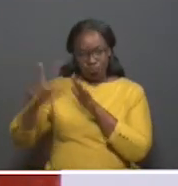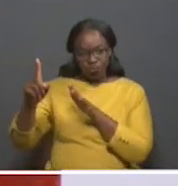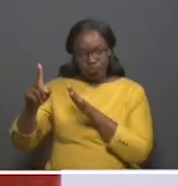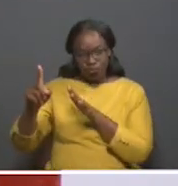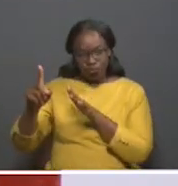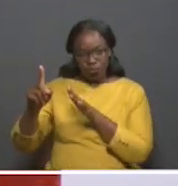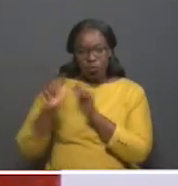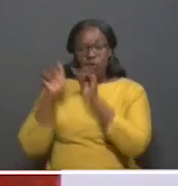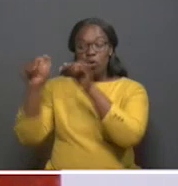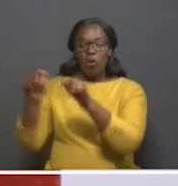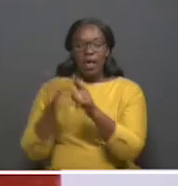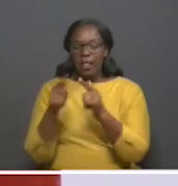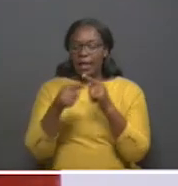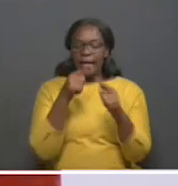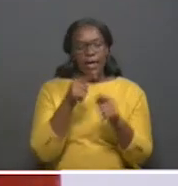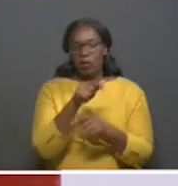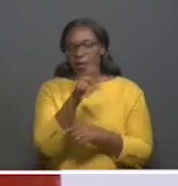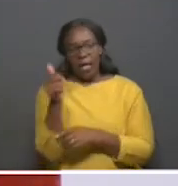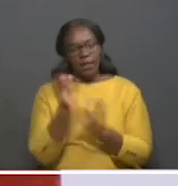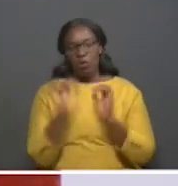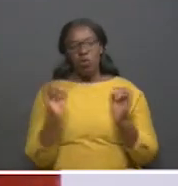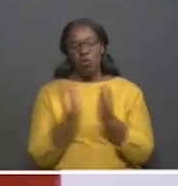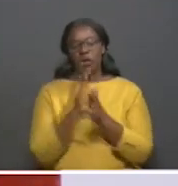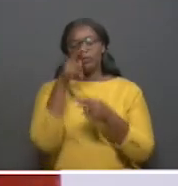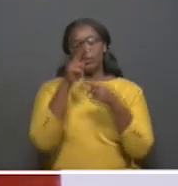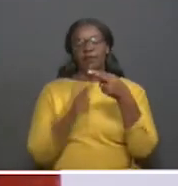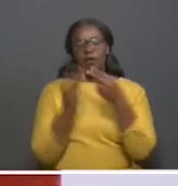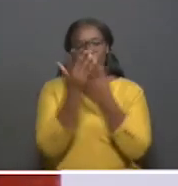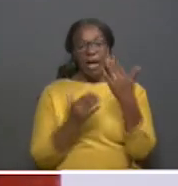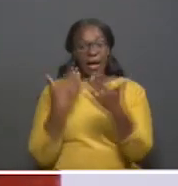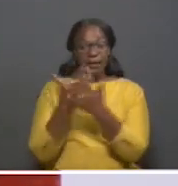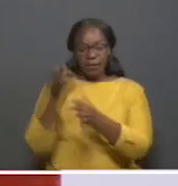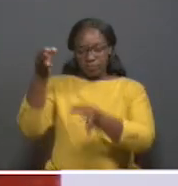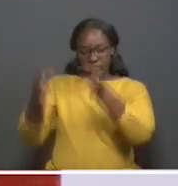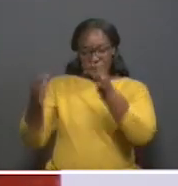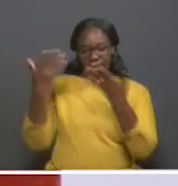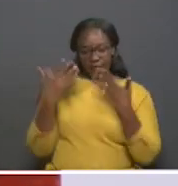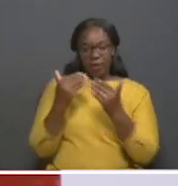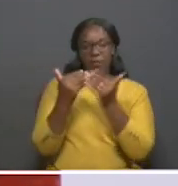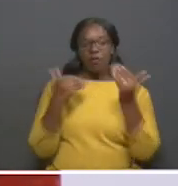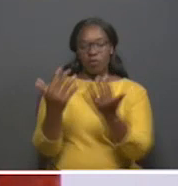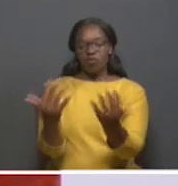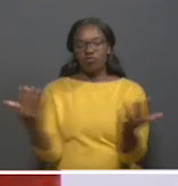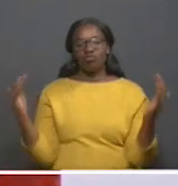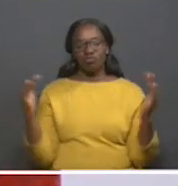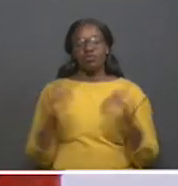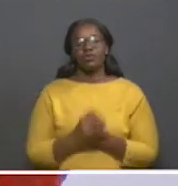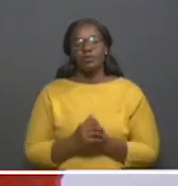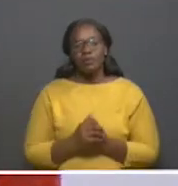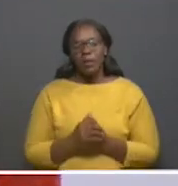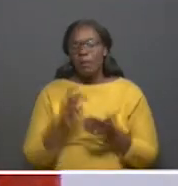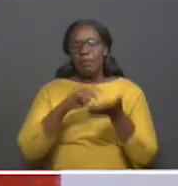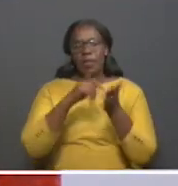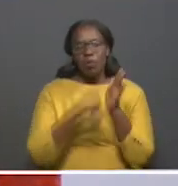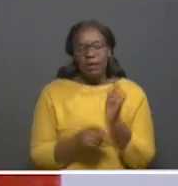there and not be slain by the avenger of blood until he had been tried before the congregation." What are we talking about here? Allow